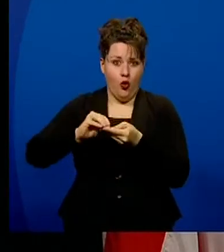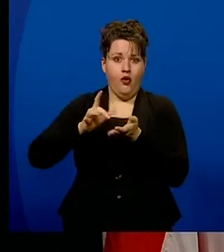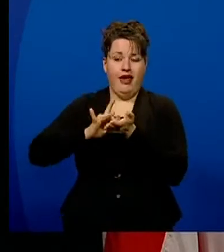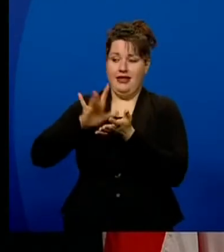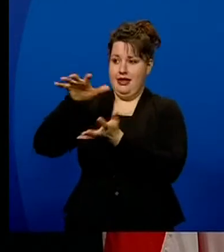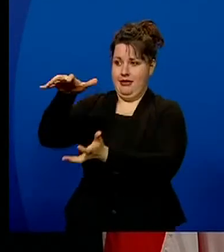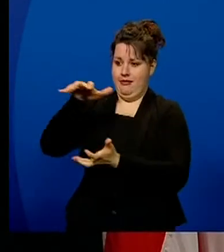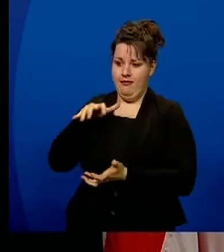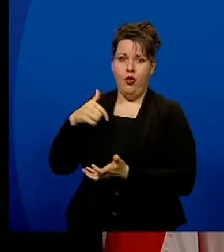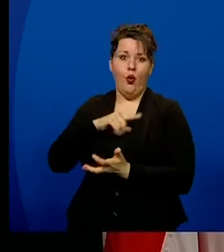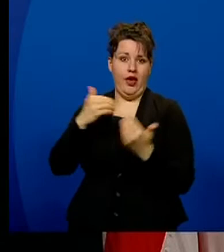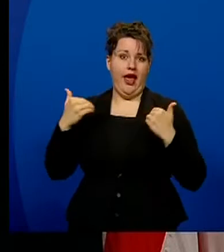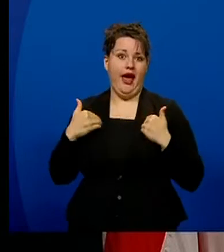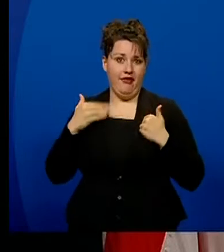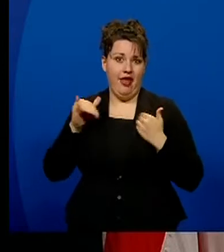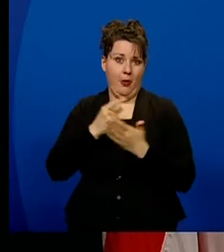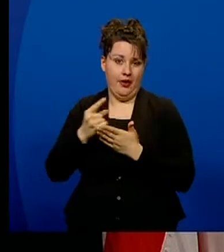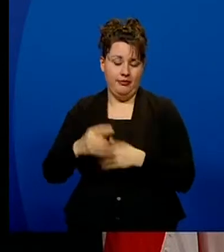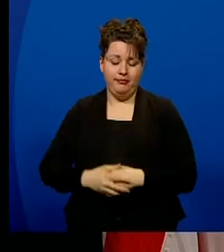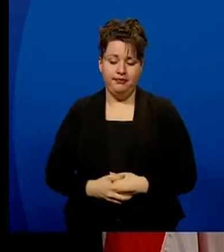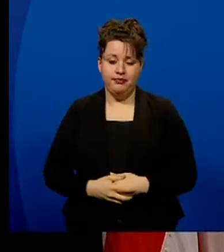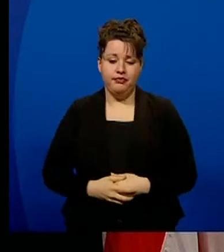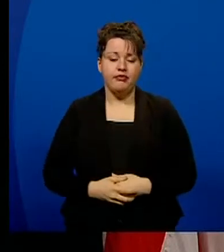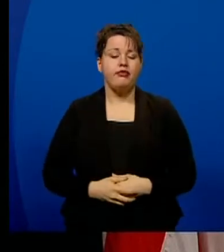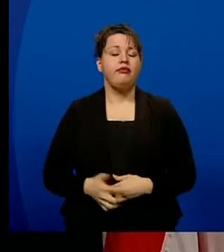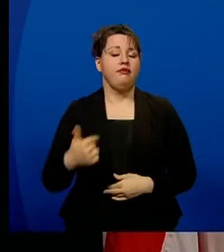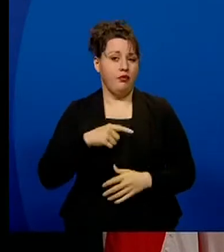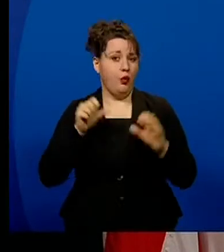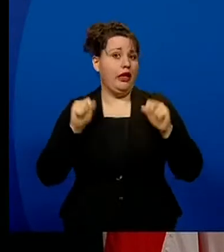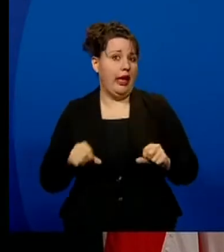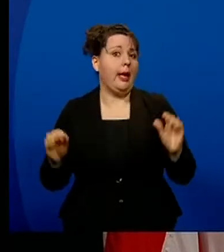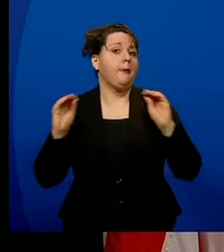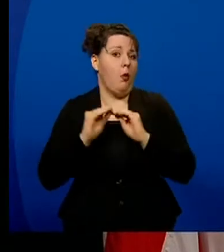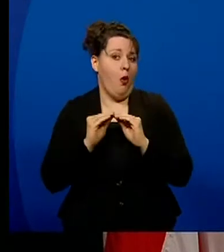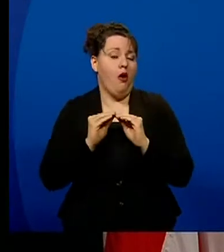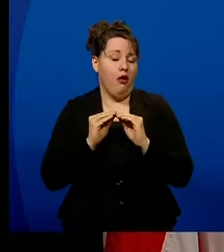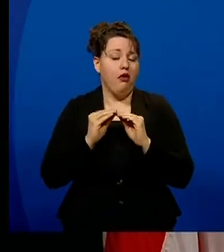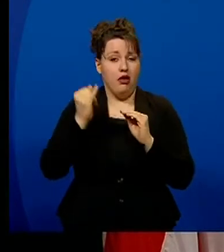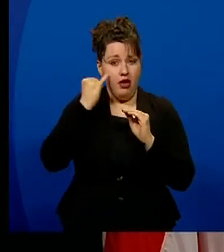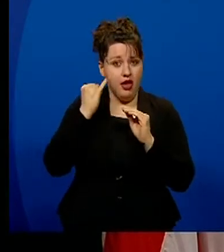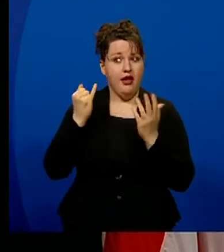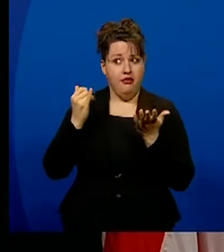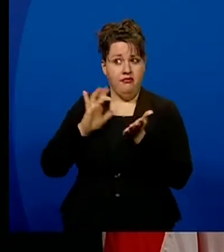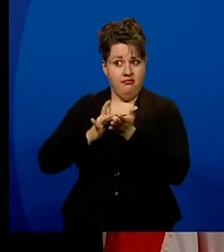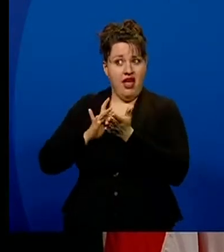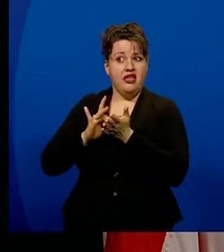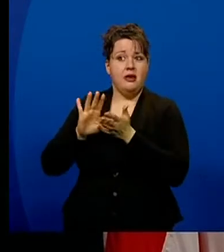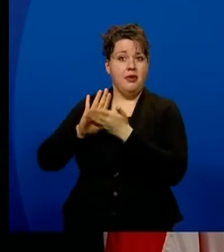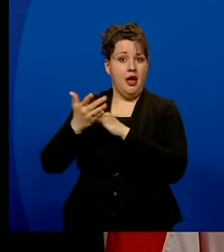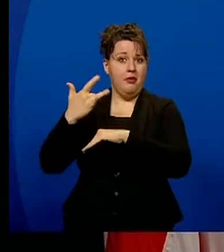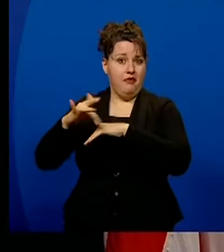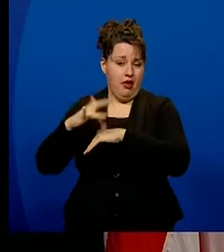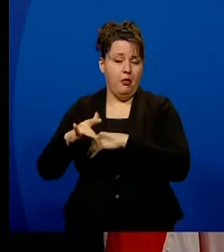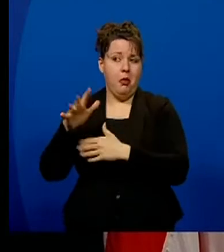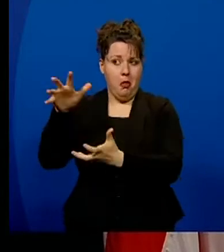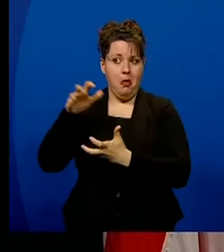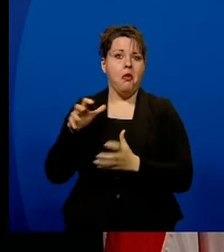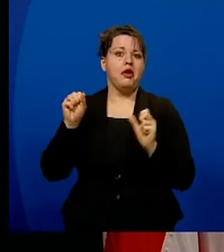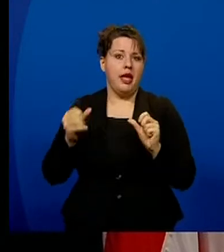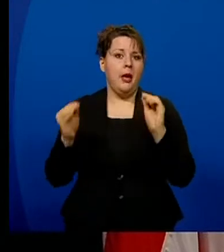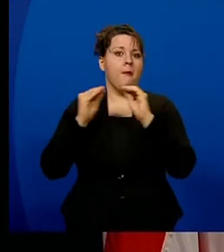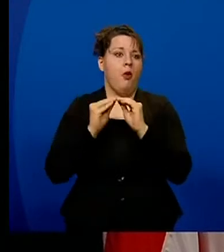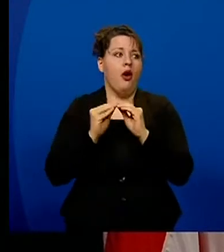to the county for the week. We have the capacity to do more if the vaccine was available, and we have the capacity to add